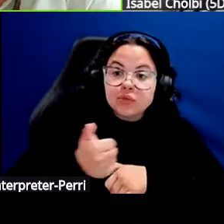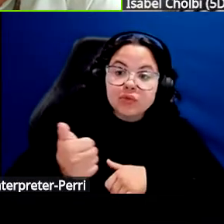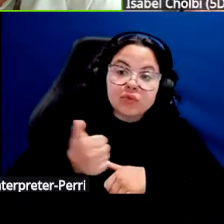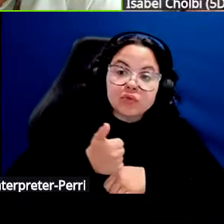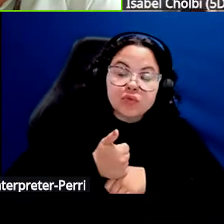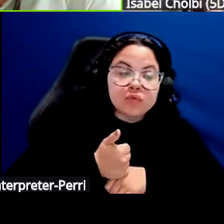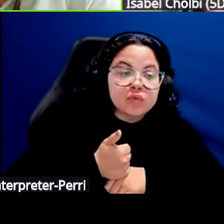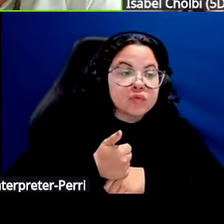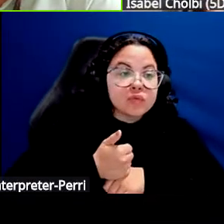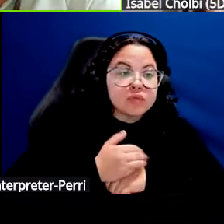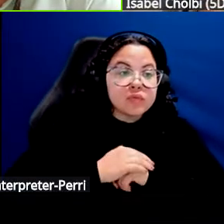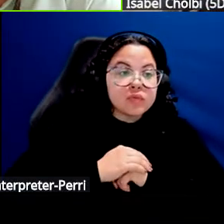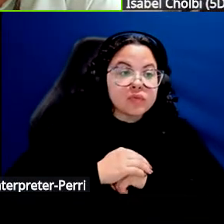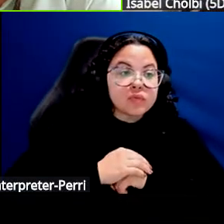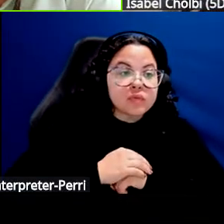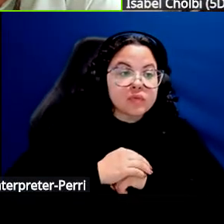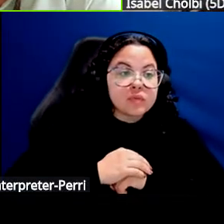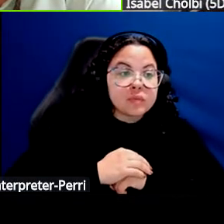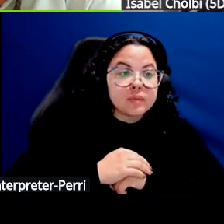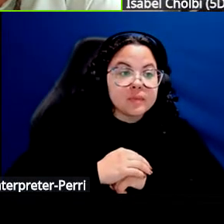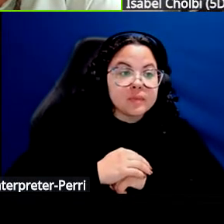The Transportation Committee?